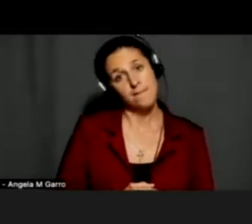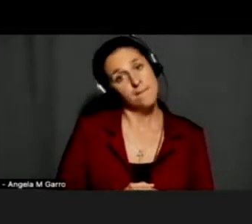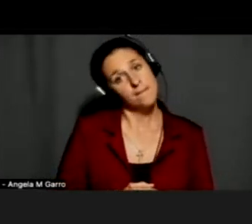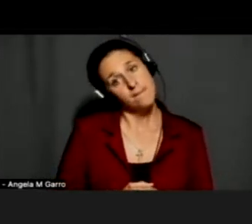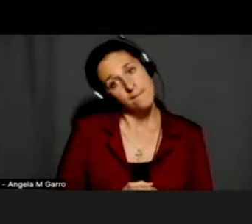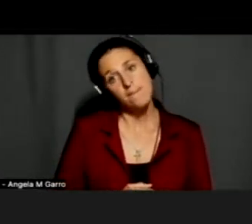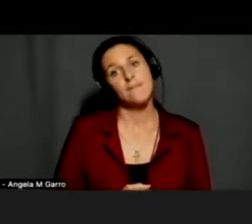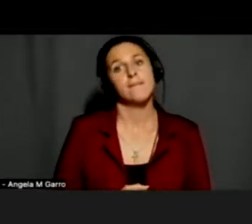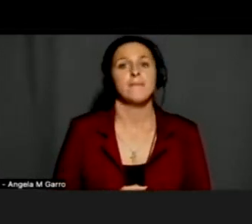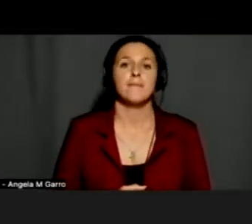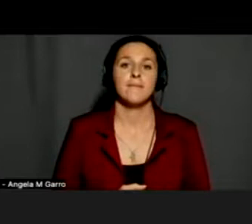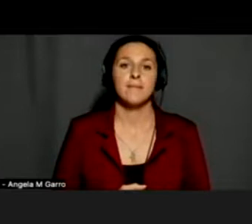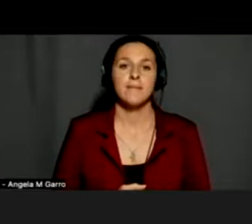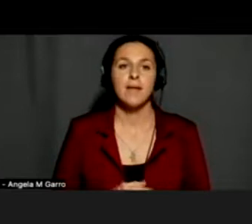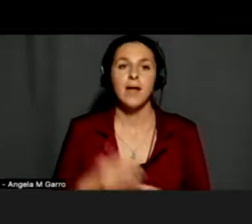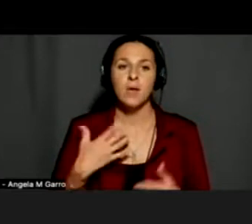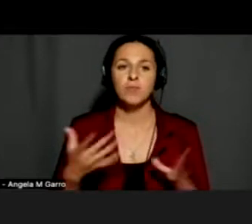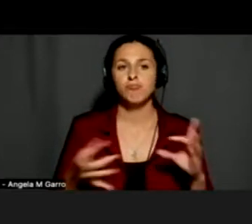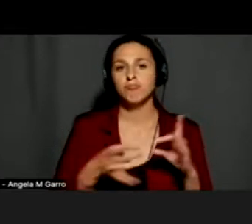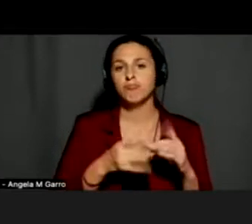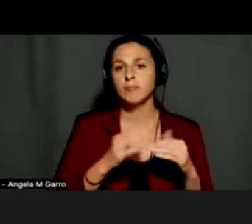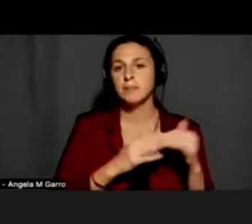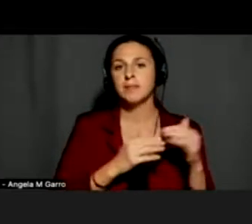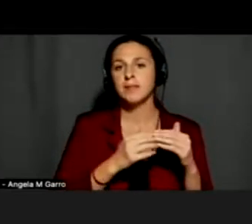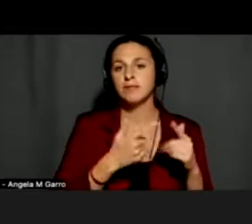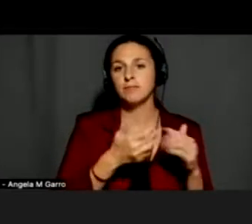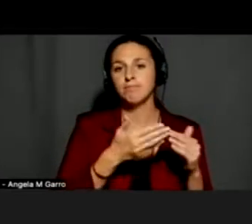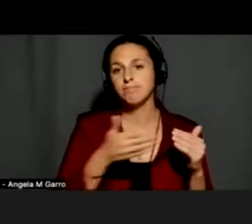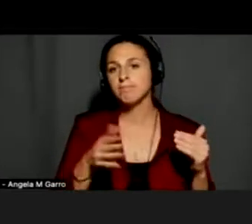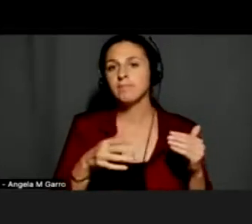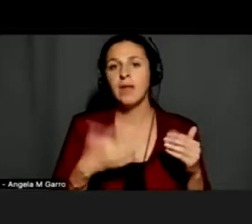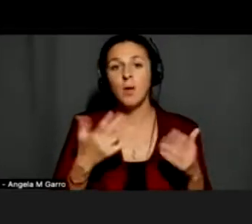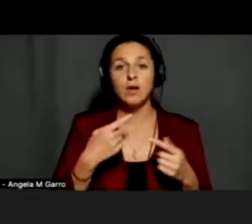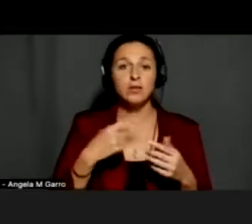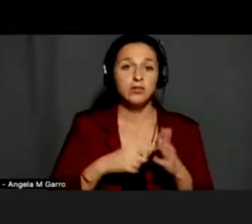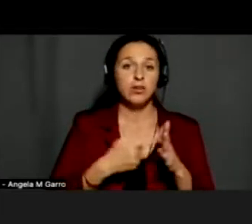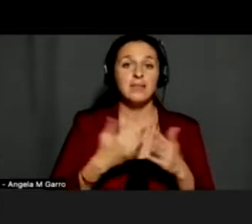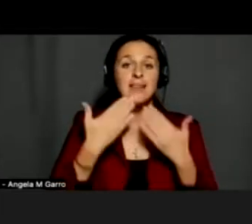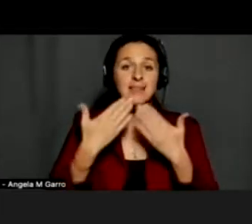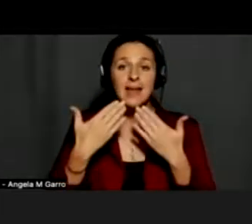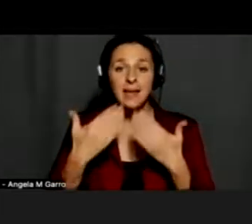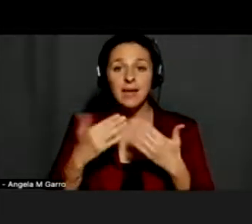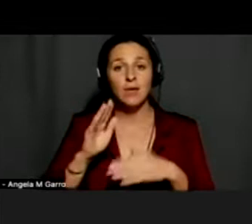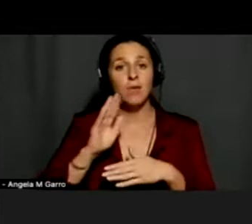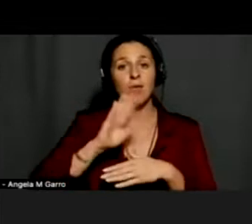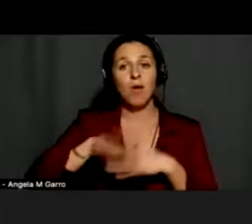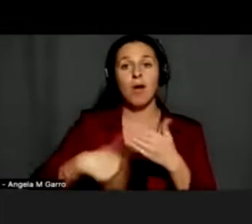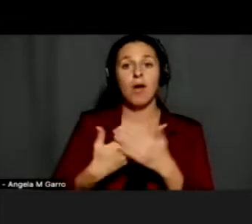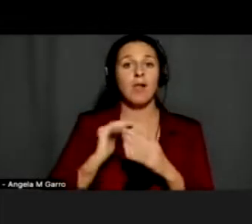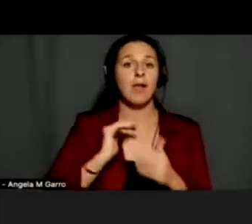Just to build off of that, want to just start by thanking all of our certificated